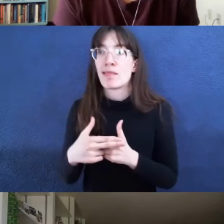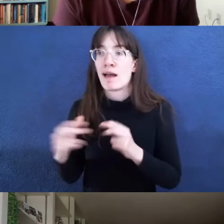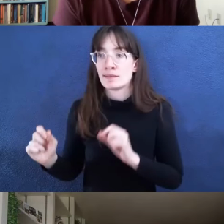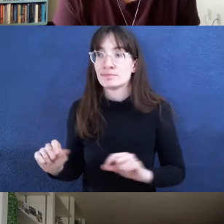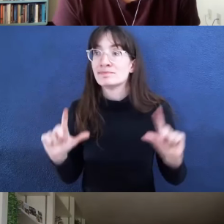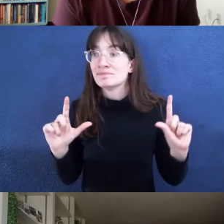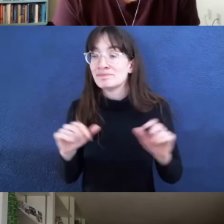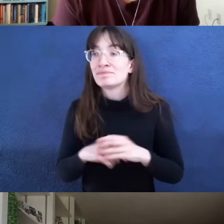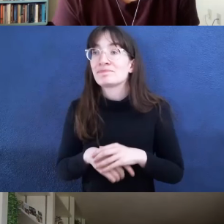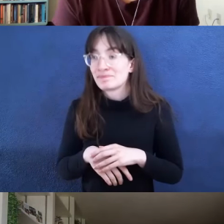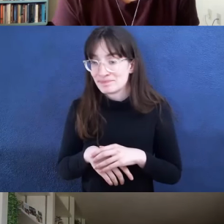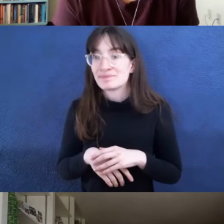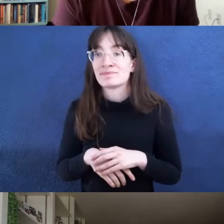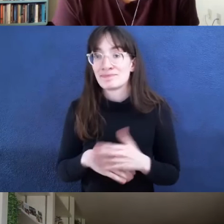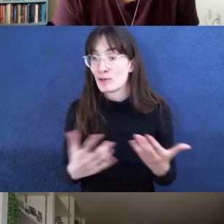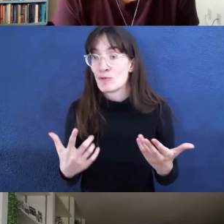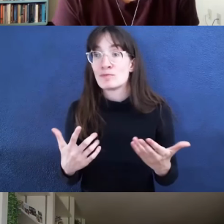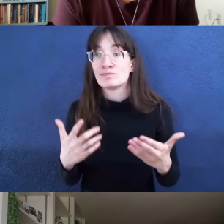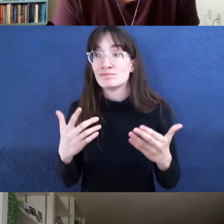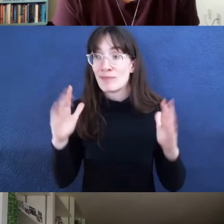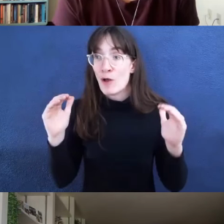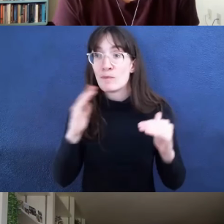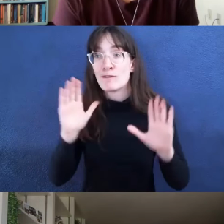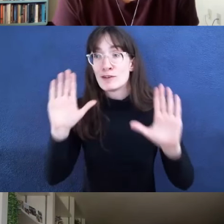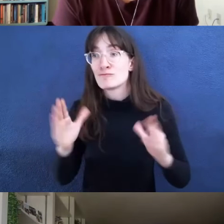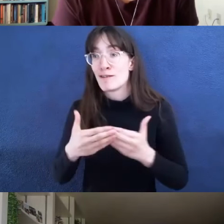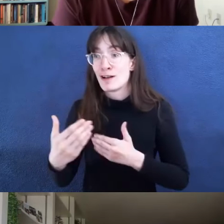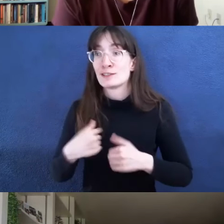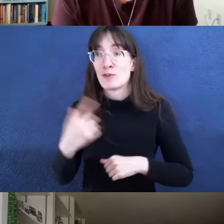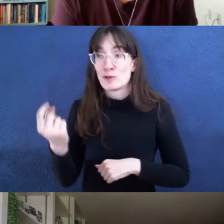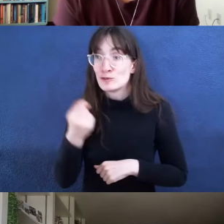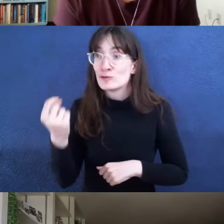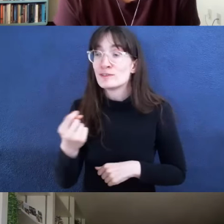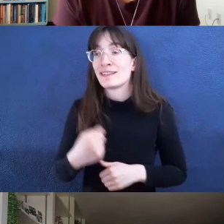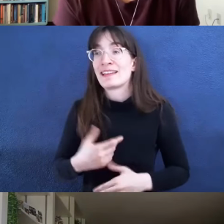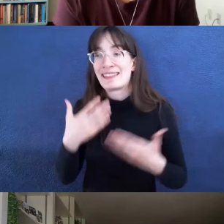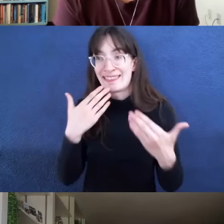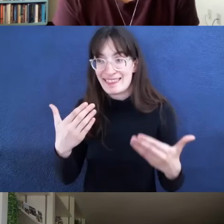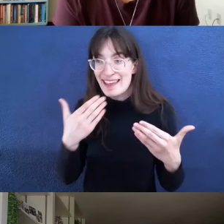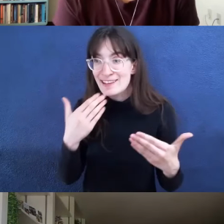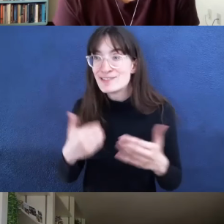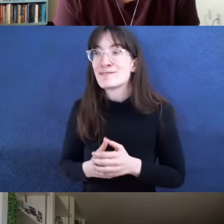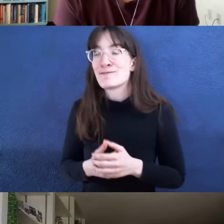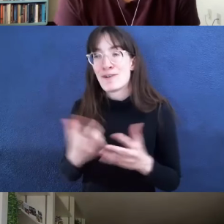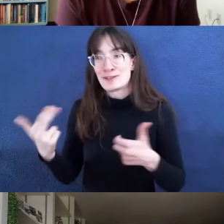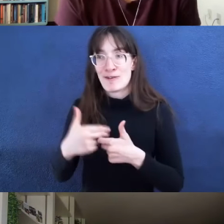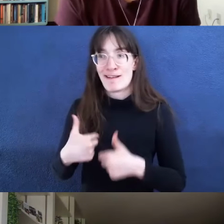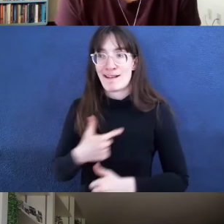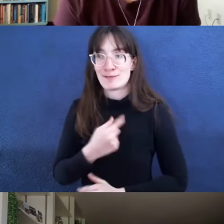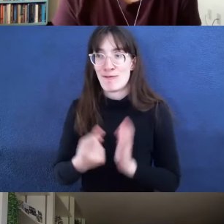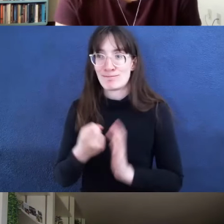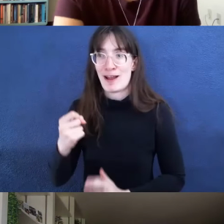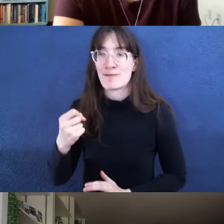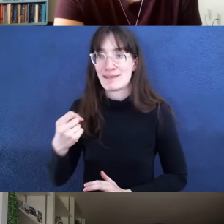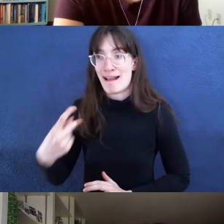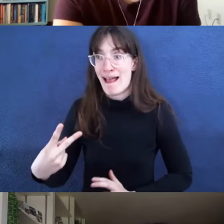a great rest of your Tuesday. Thank you so much for spending the last 90 minutes with us,